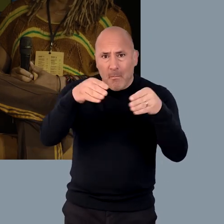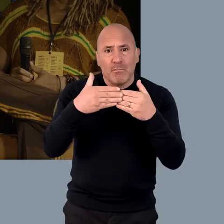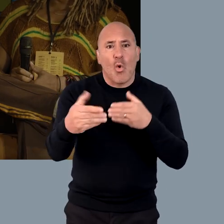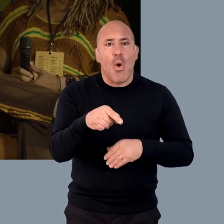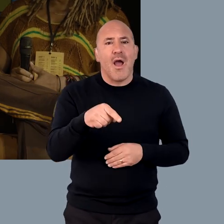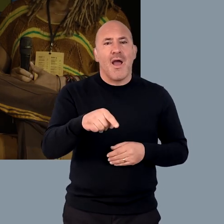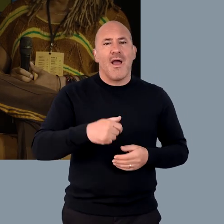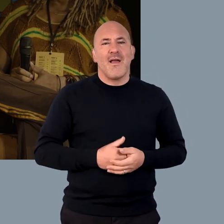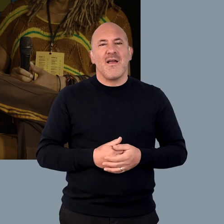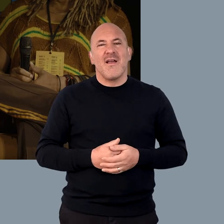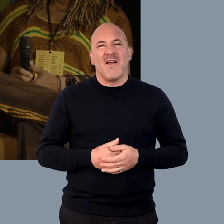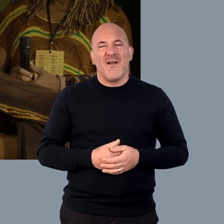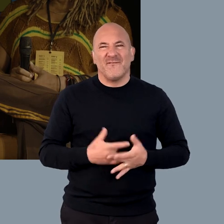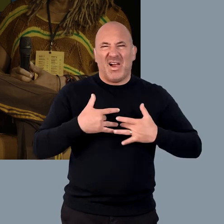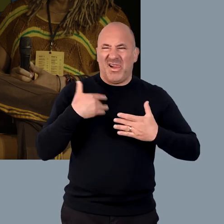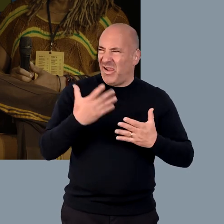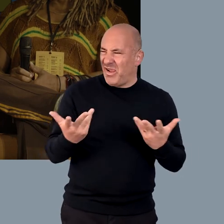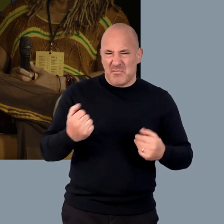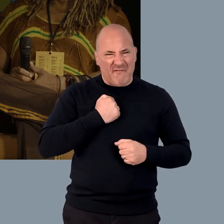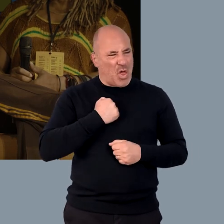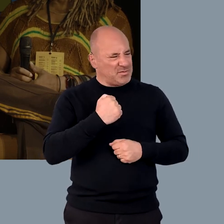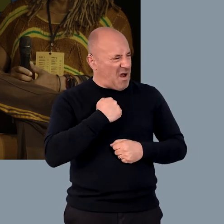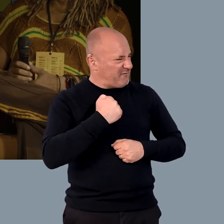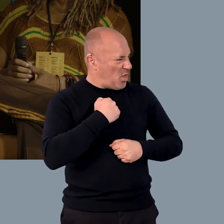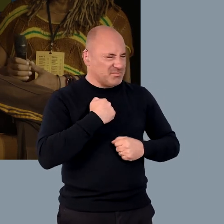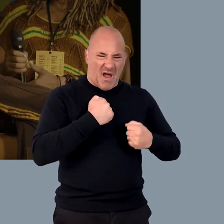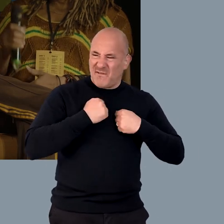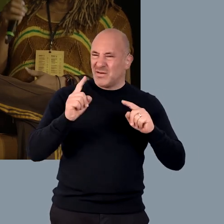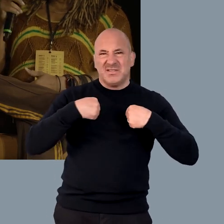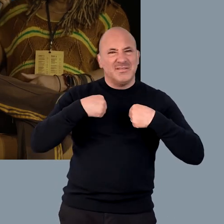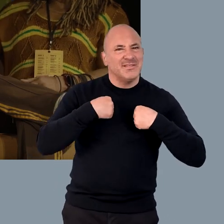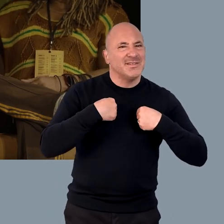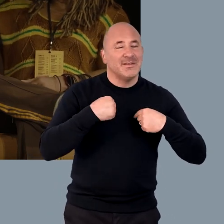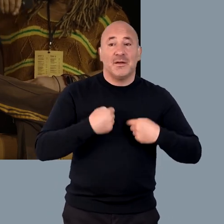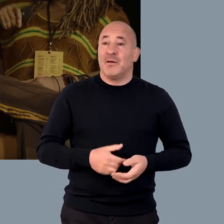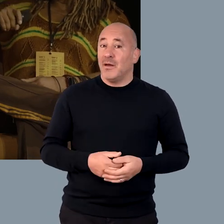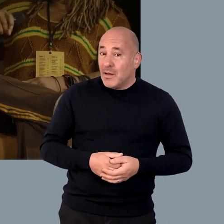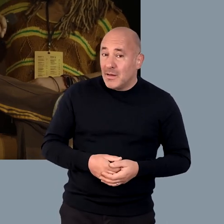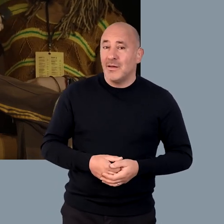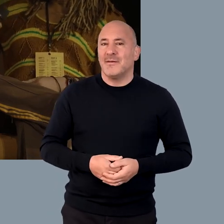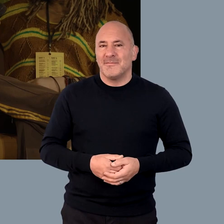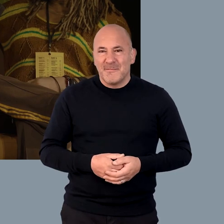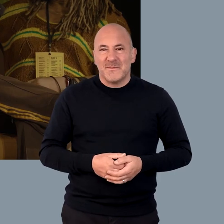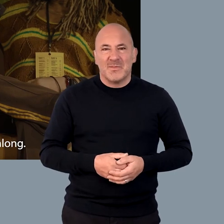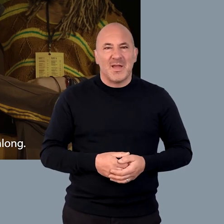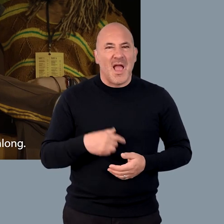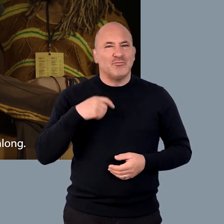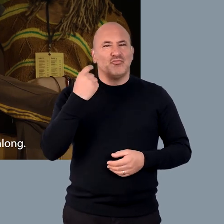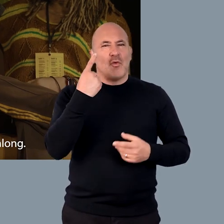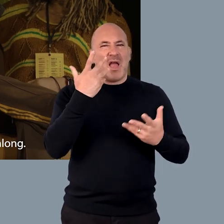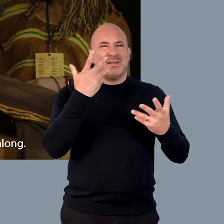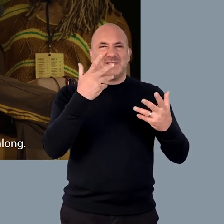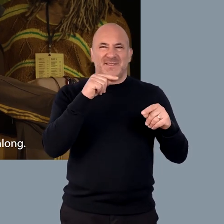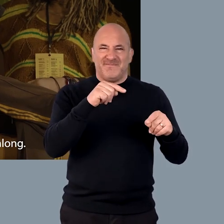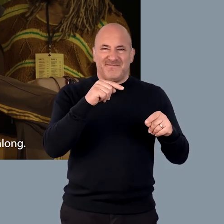so So I felt like it was all just you know as my own fault or I also just didn't see that this sort of The hit because I can